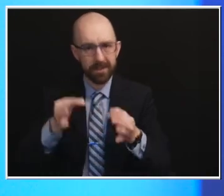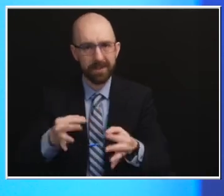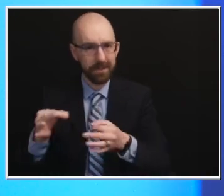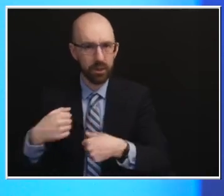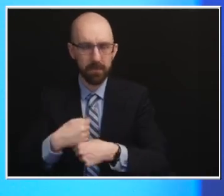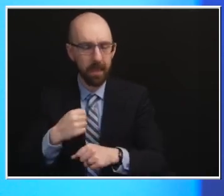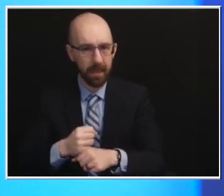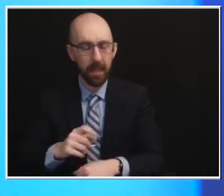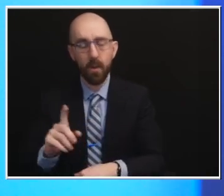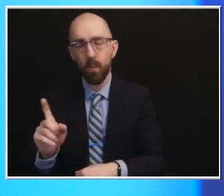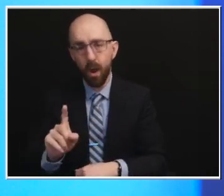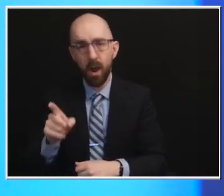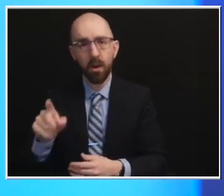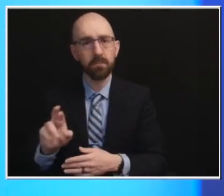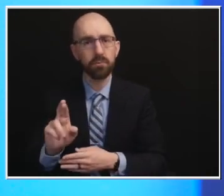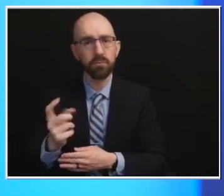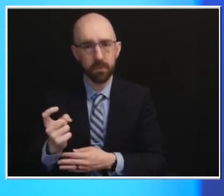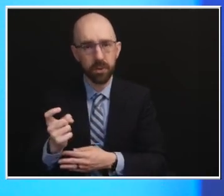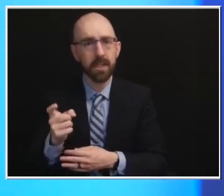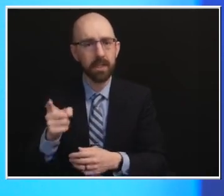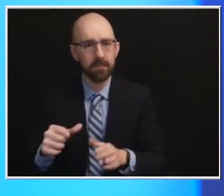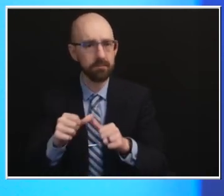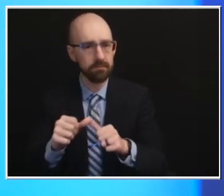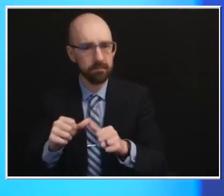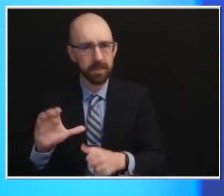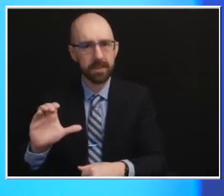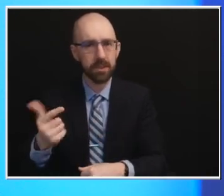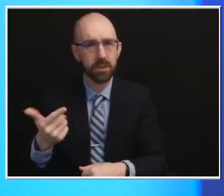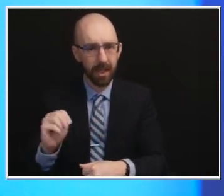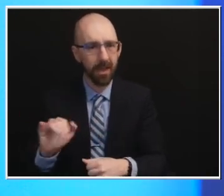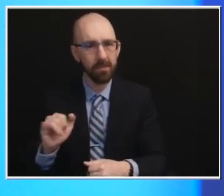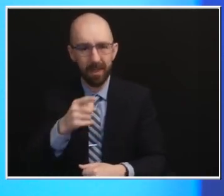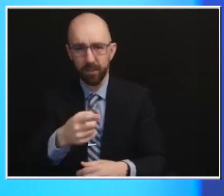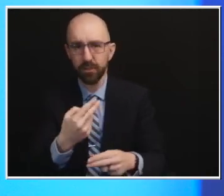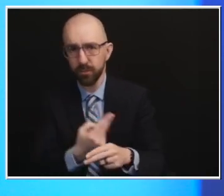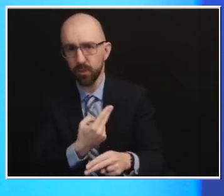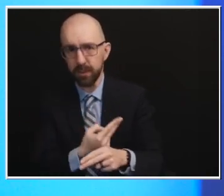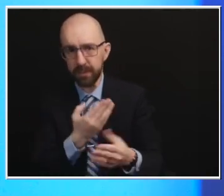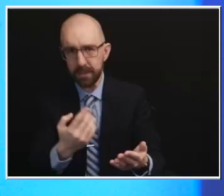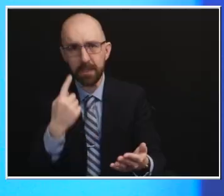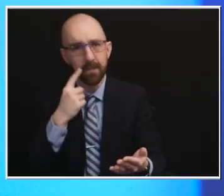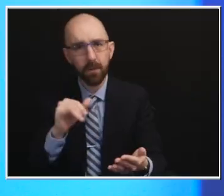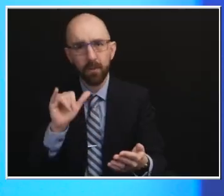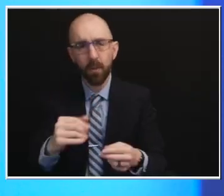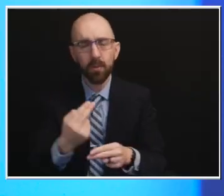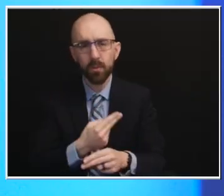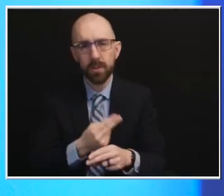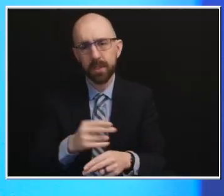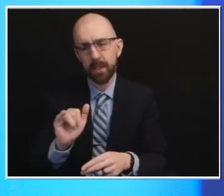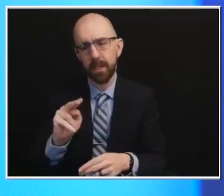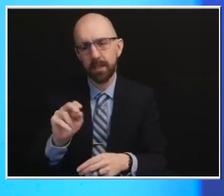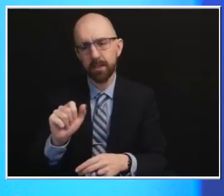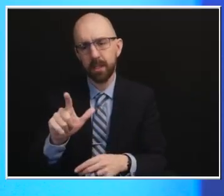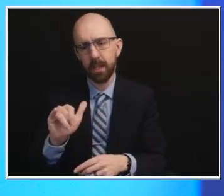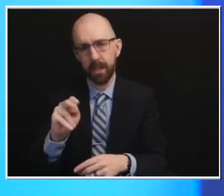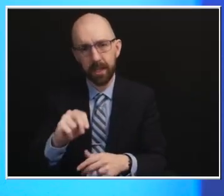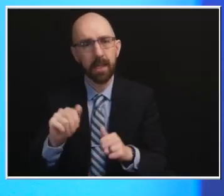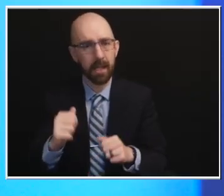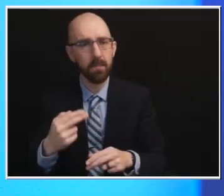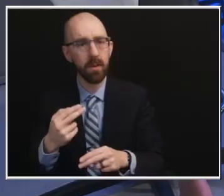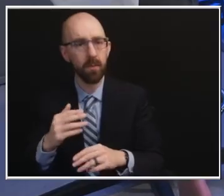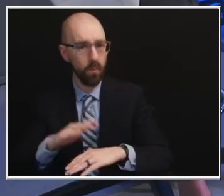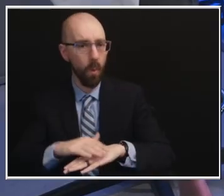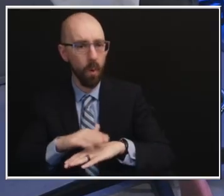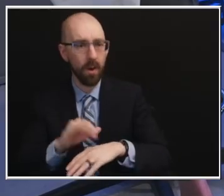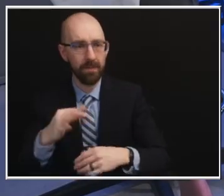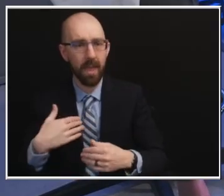the prescription continuous glucose monitors, like Charlotte is on, are for those using insulin and can get warned if they're having a low. And that's